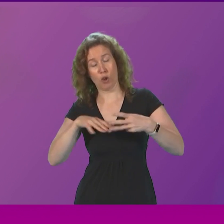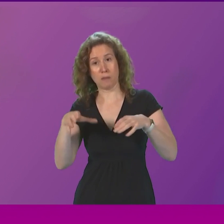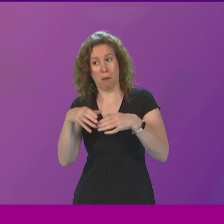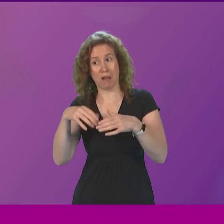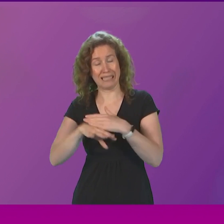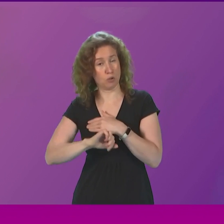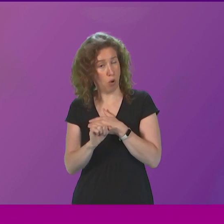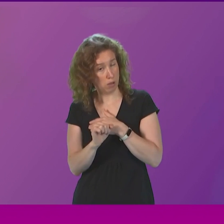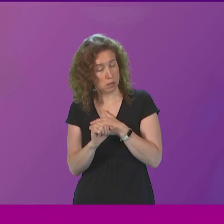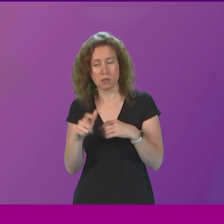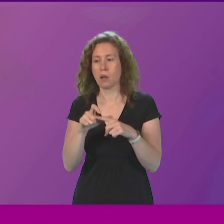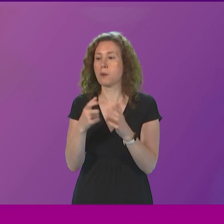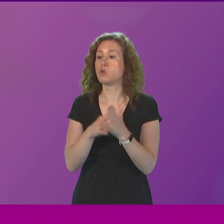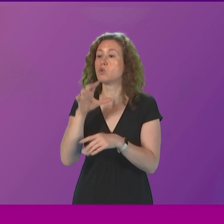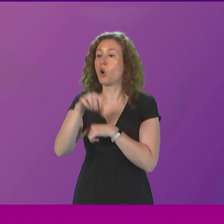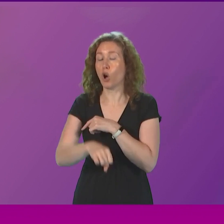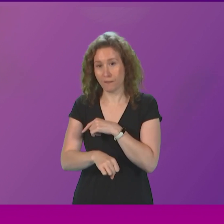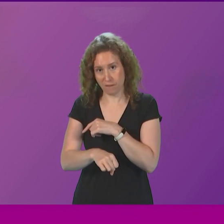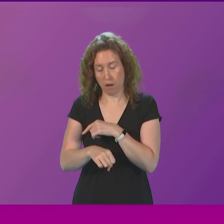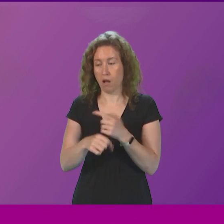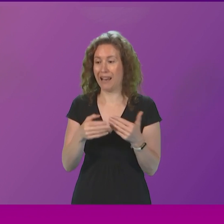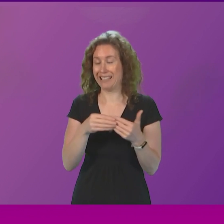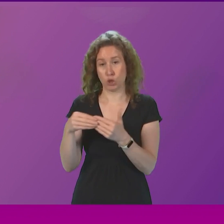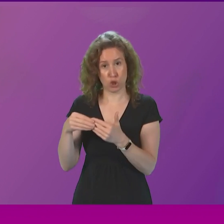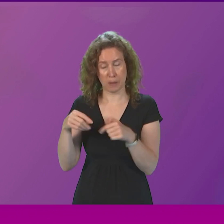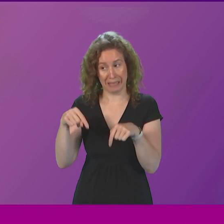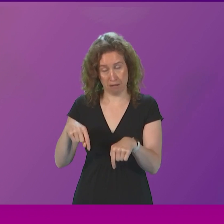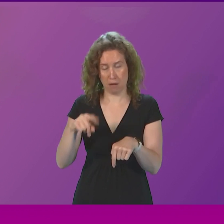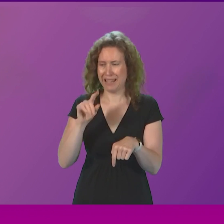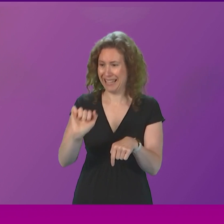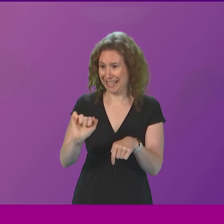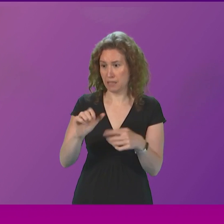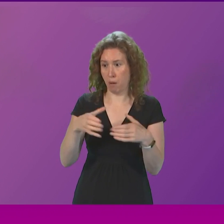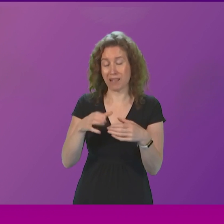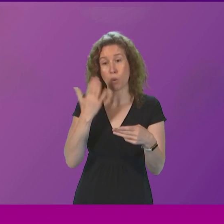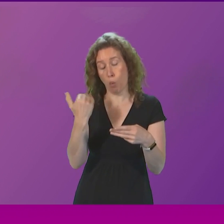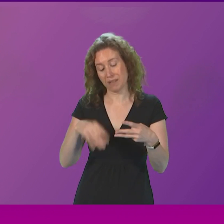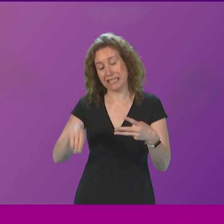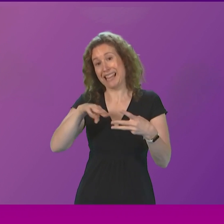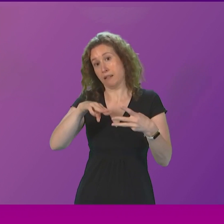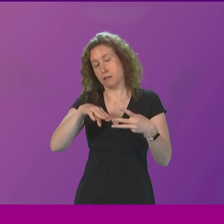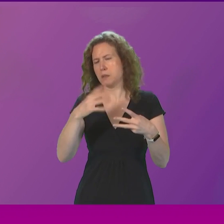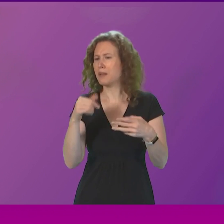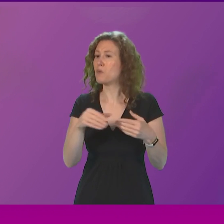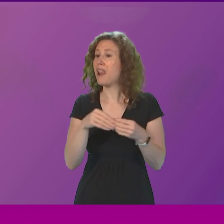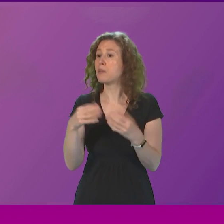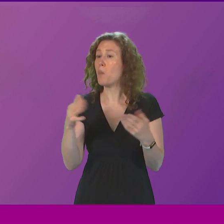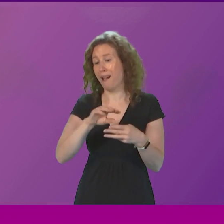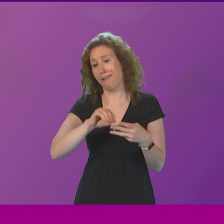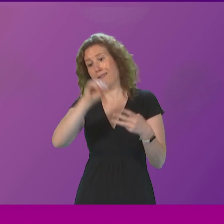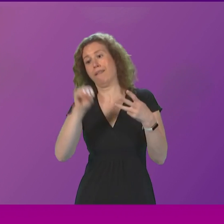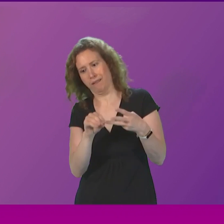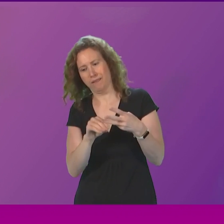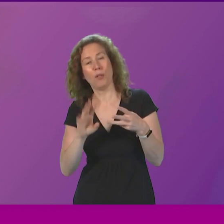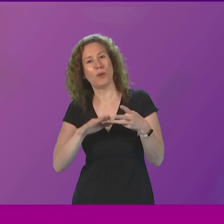Ross, when he took over the mantle, of course, of leadership. His party was in second place. He's managed to lead them into third